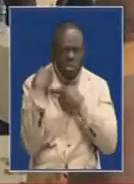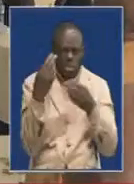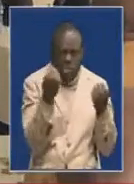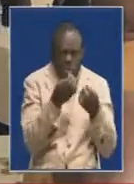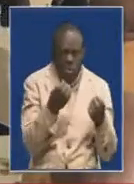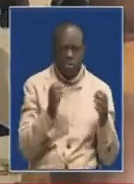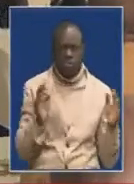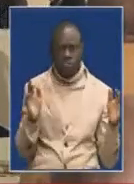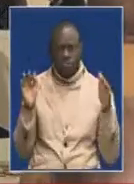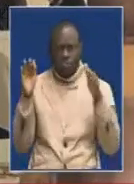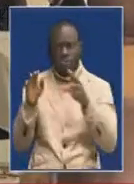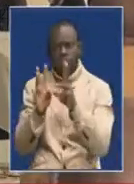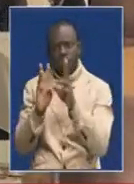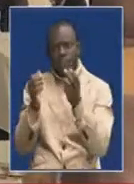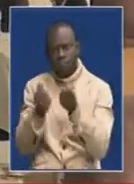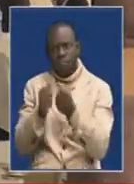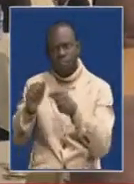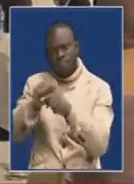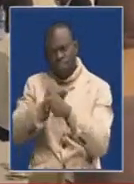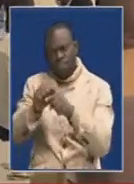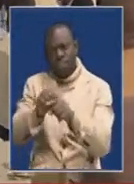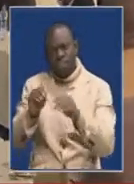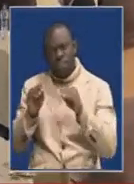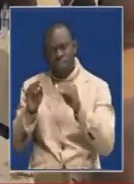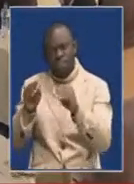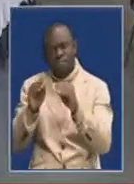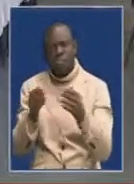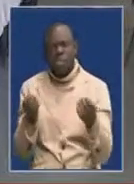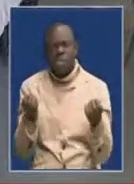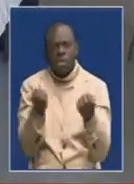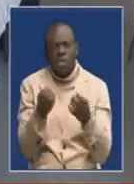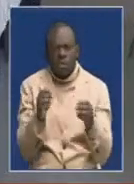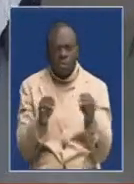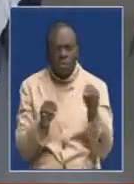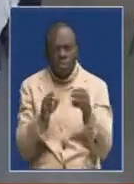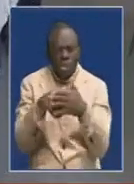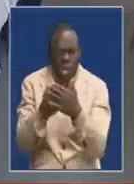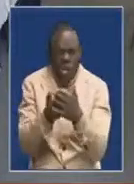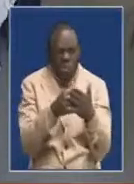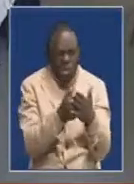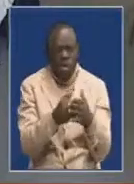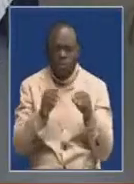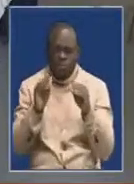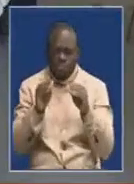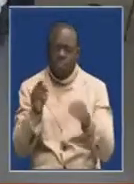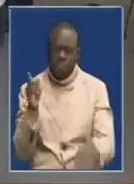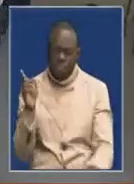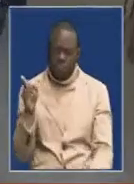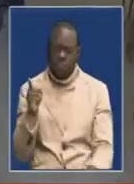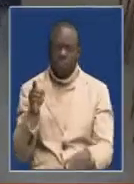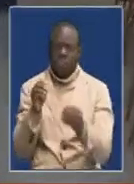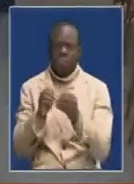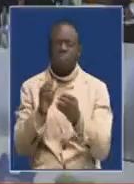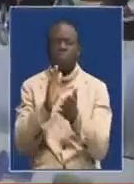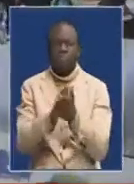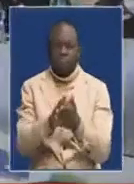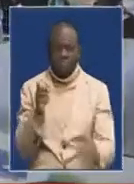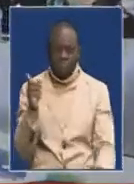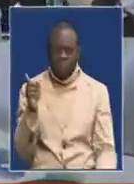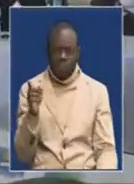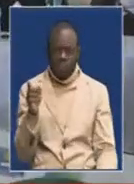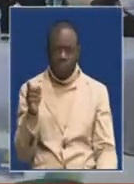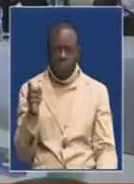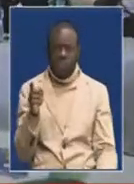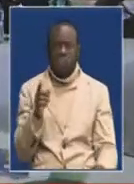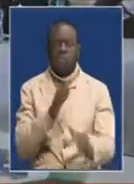on better ways of managing the environment. They have gathered in Kabwe, Central Province. The training is being conducted by